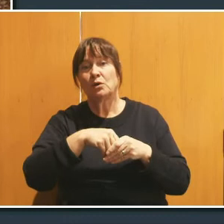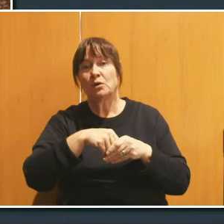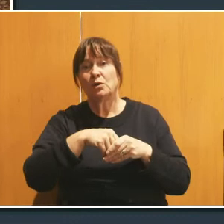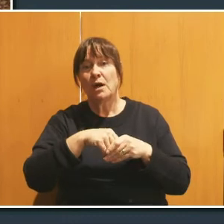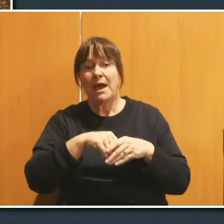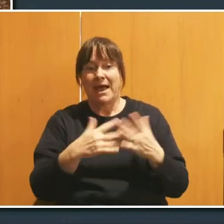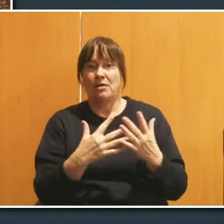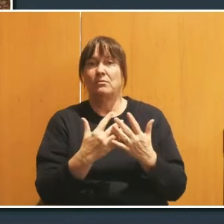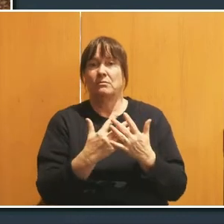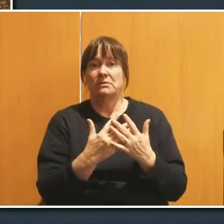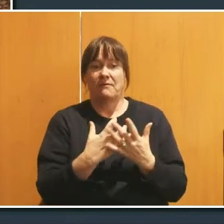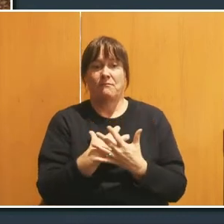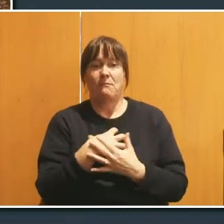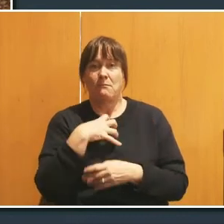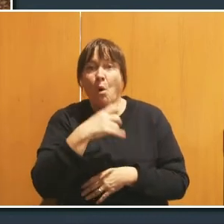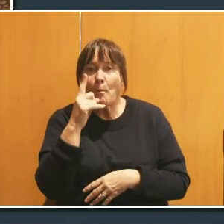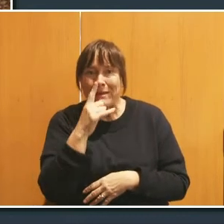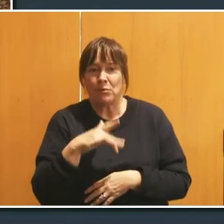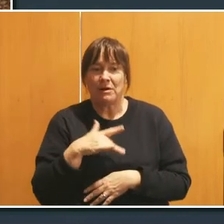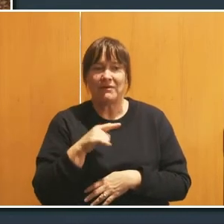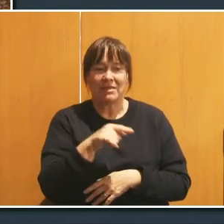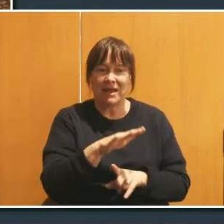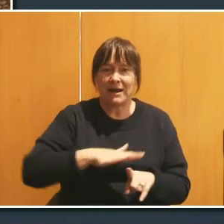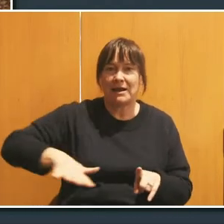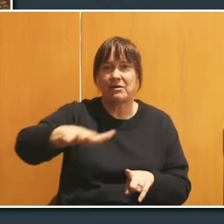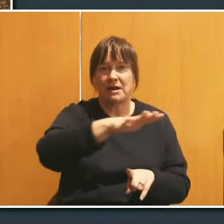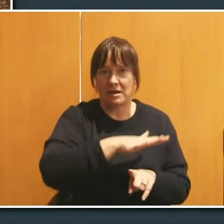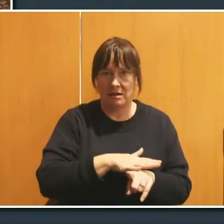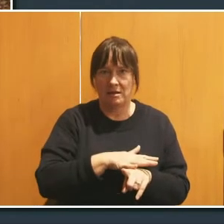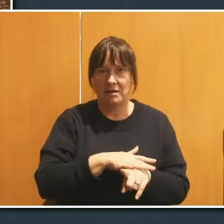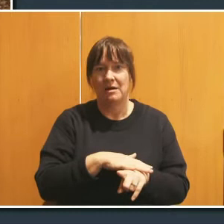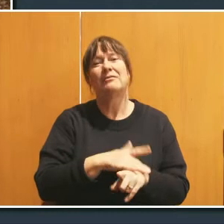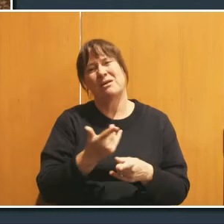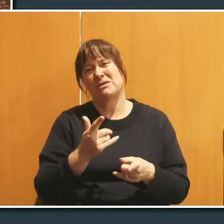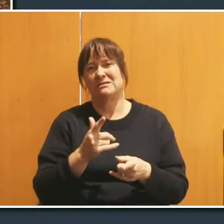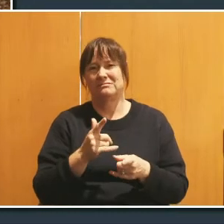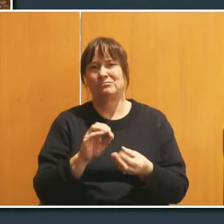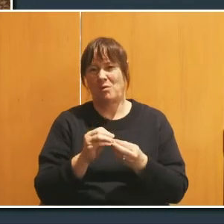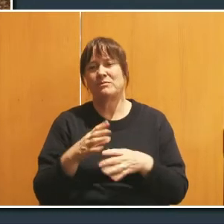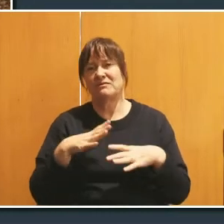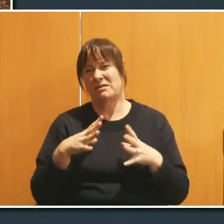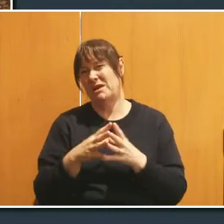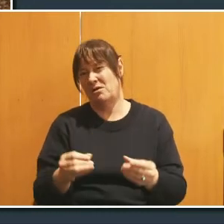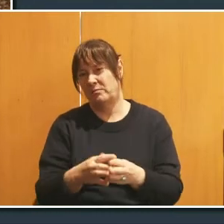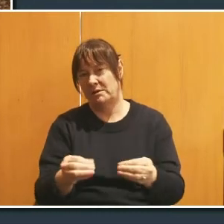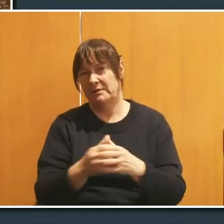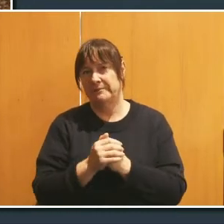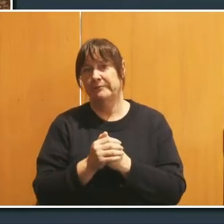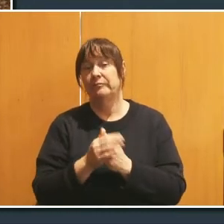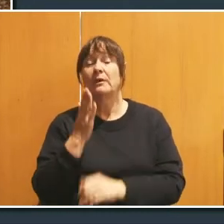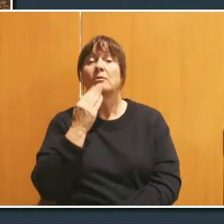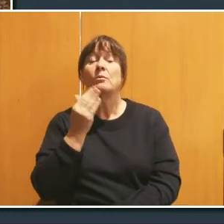density at all, which would solve some of the problems of availability. When I used the rate